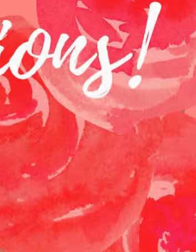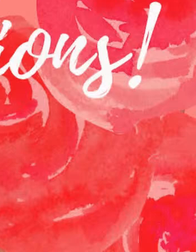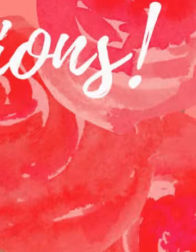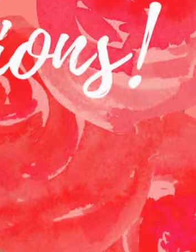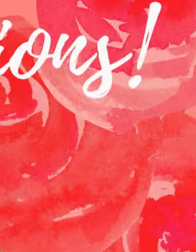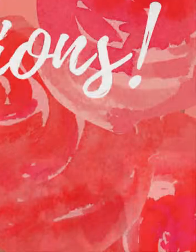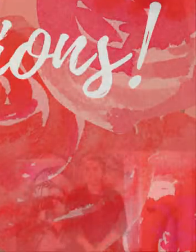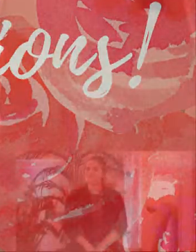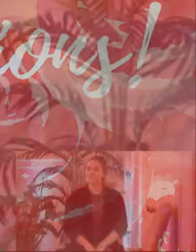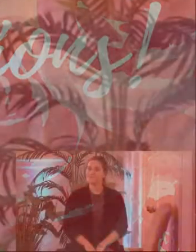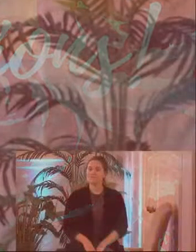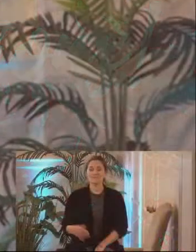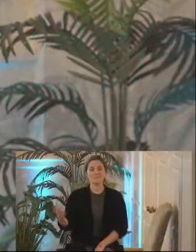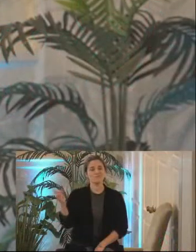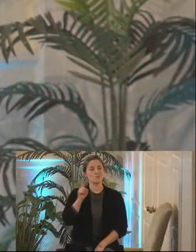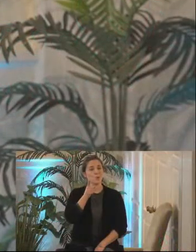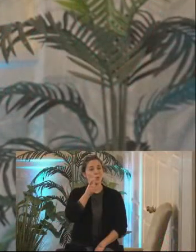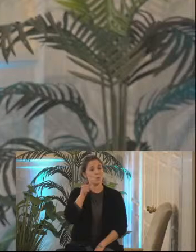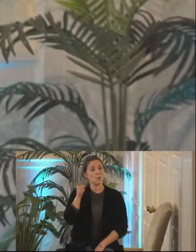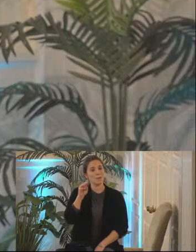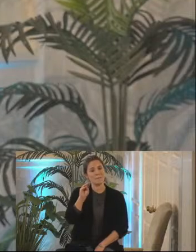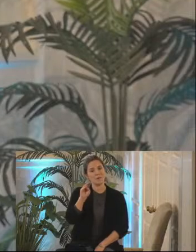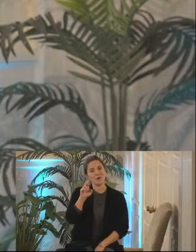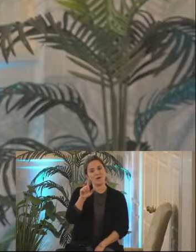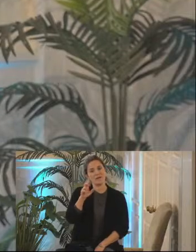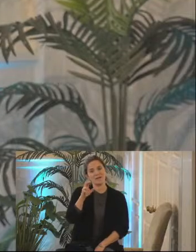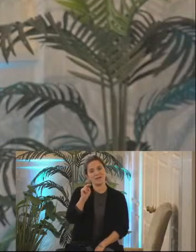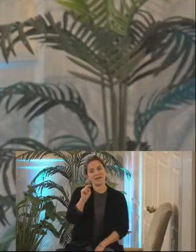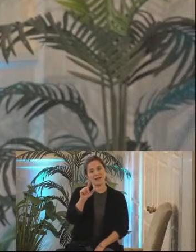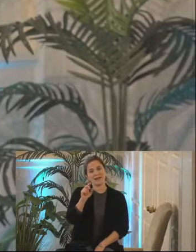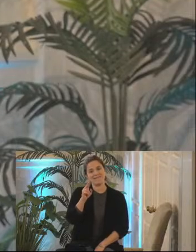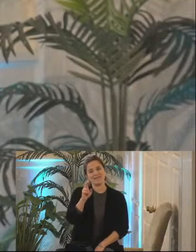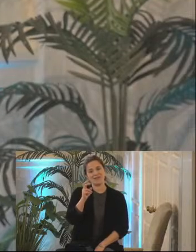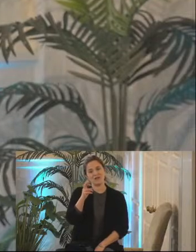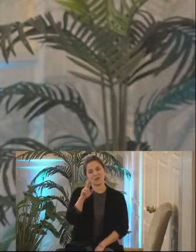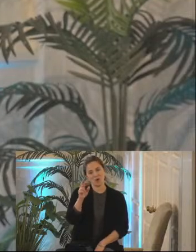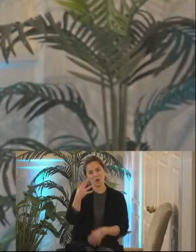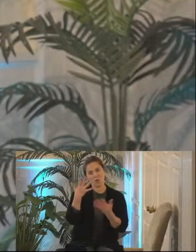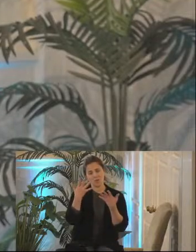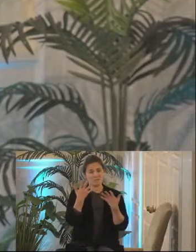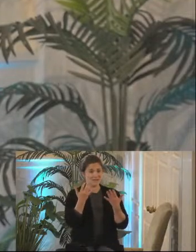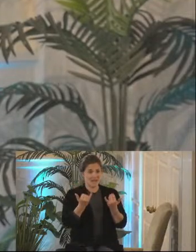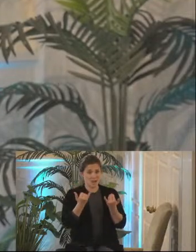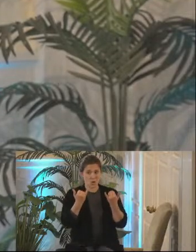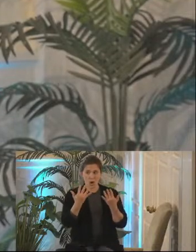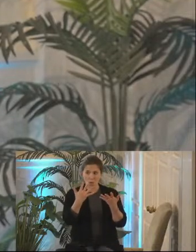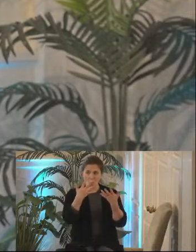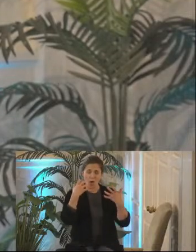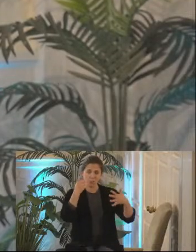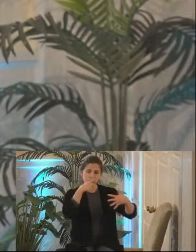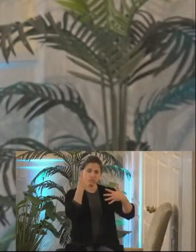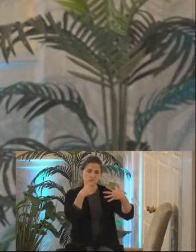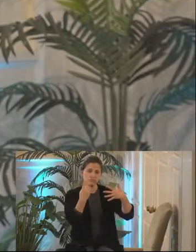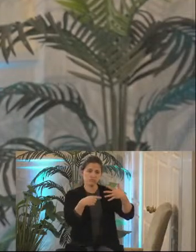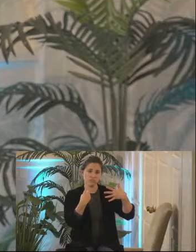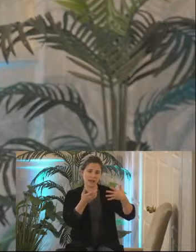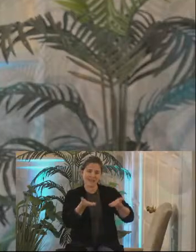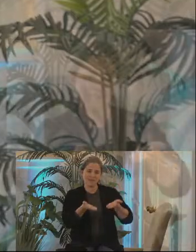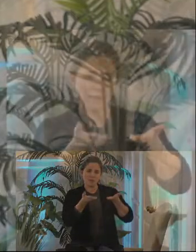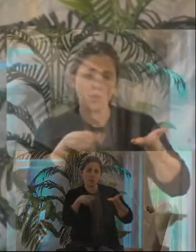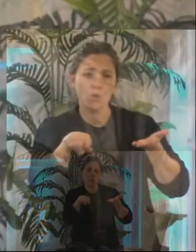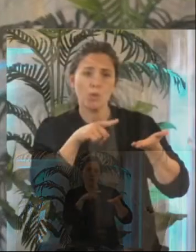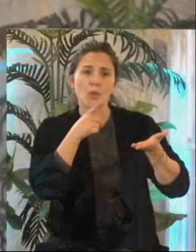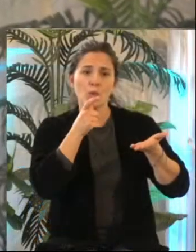I want to lift up a few transitions in the life of our community. A lot's been happening this week in